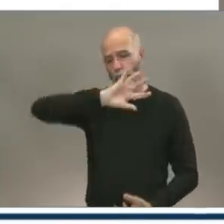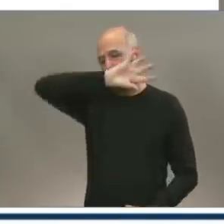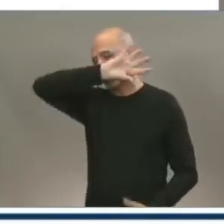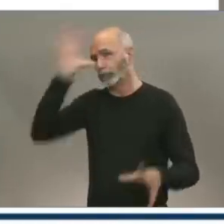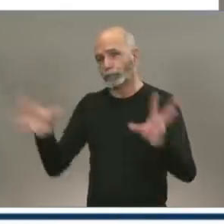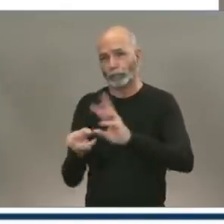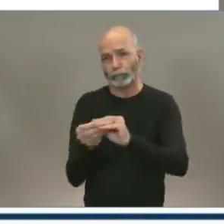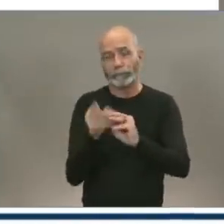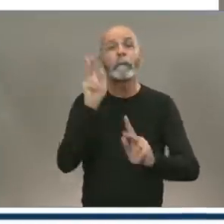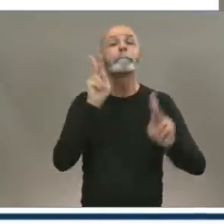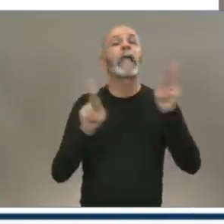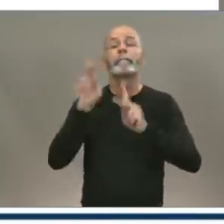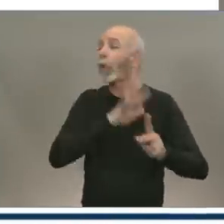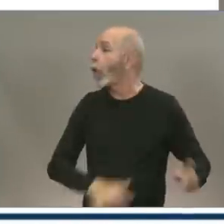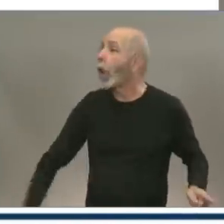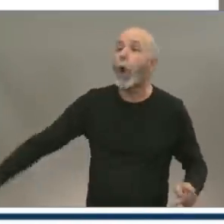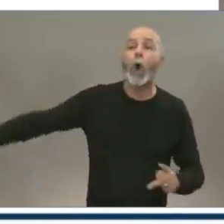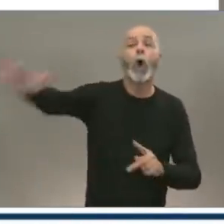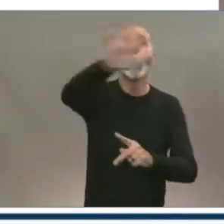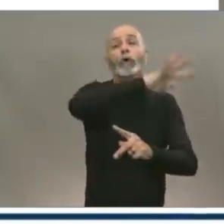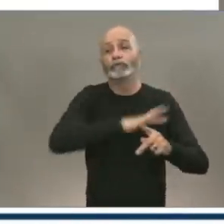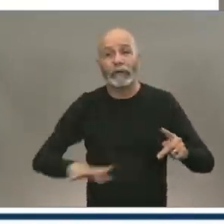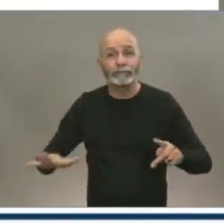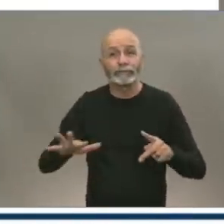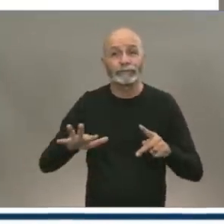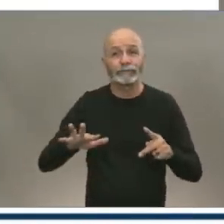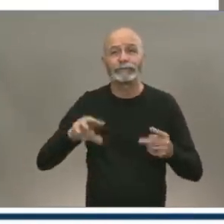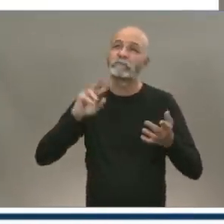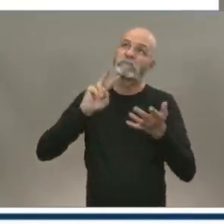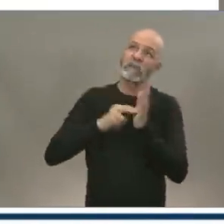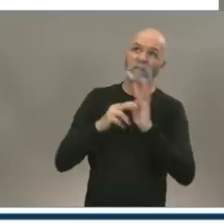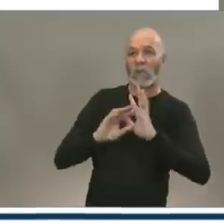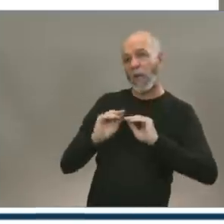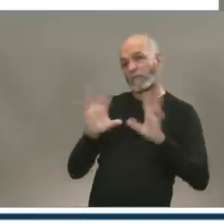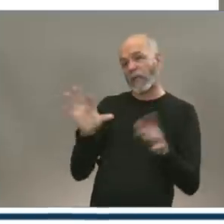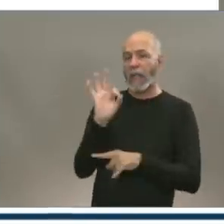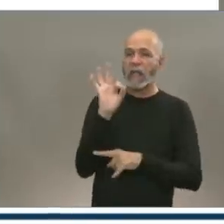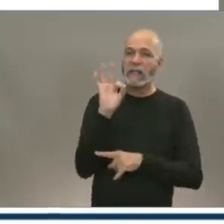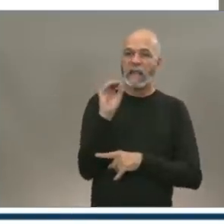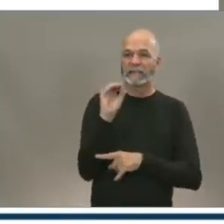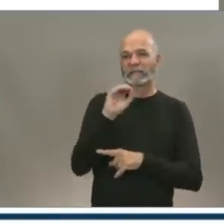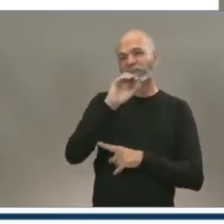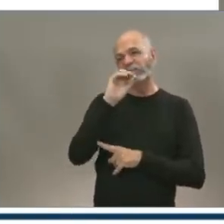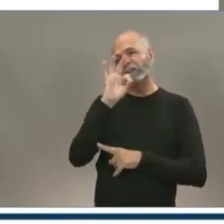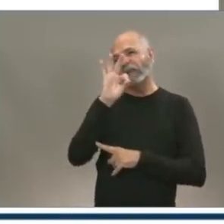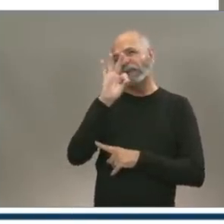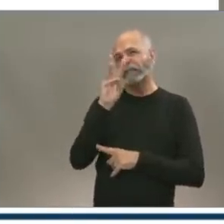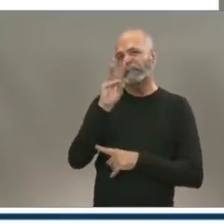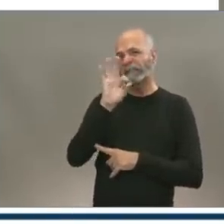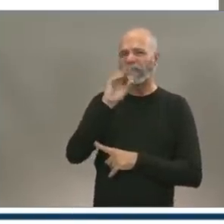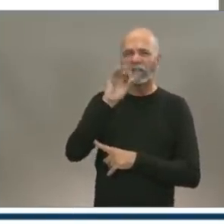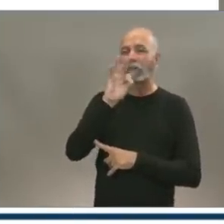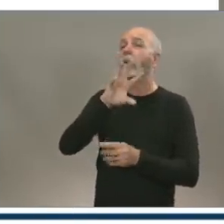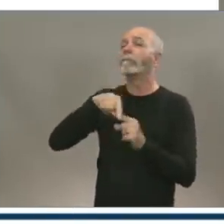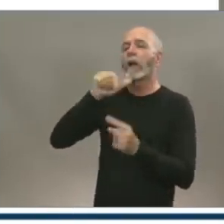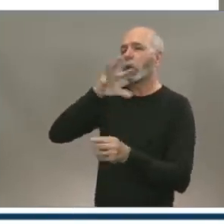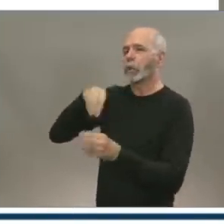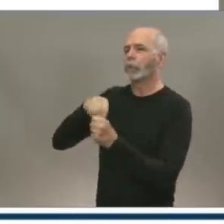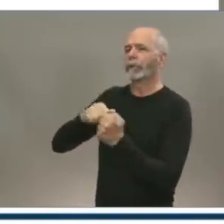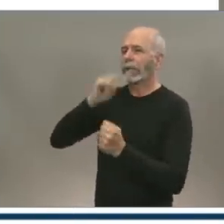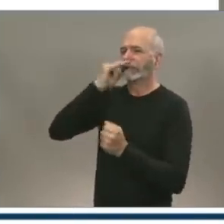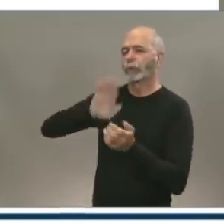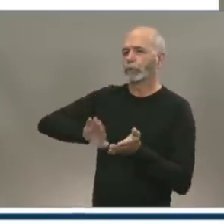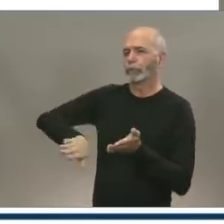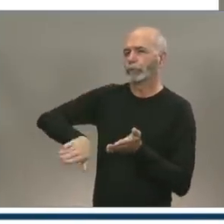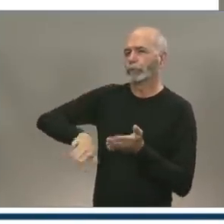population, which means 90.6% of those who are eligible. You take away the kids who are under 12.